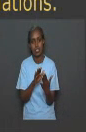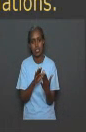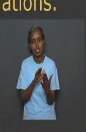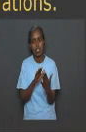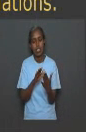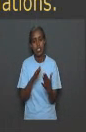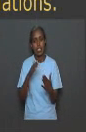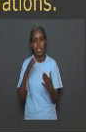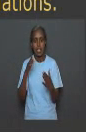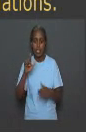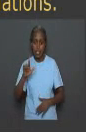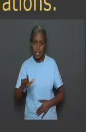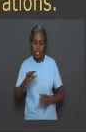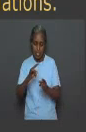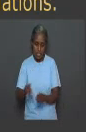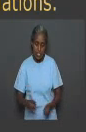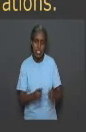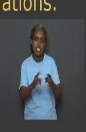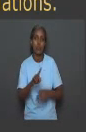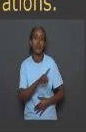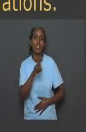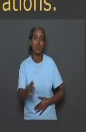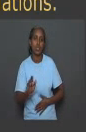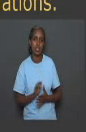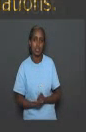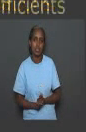a linear system of equations.